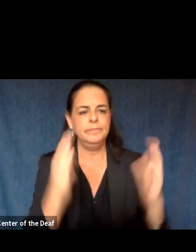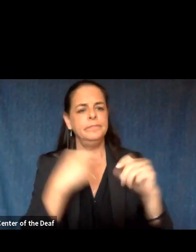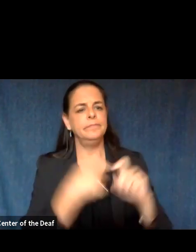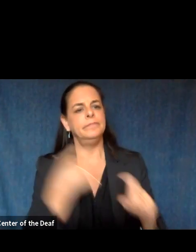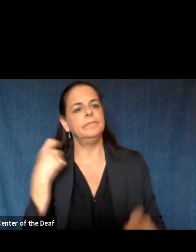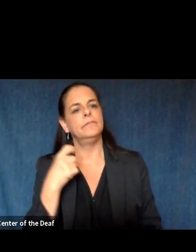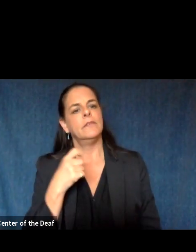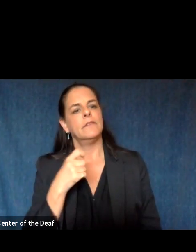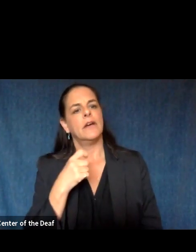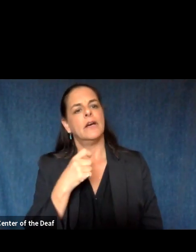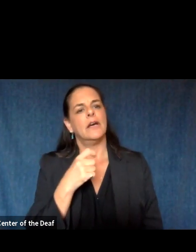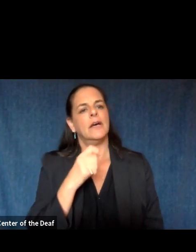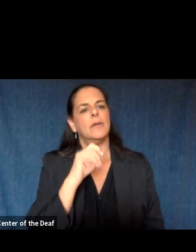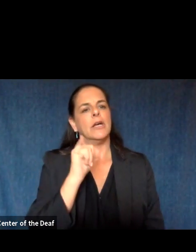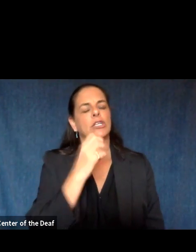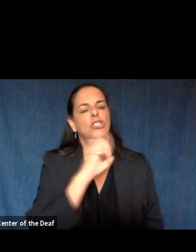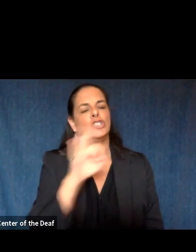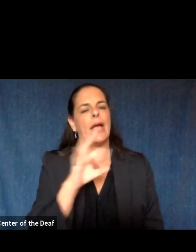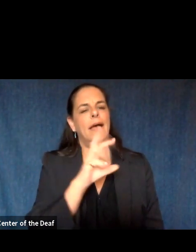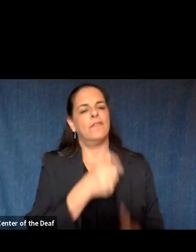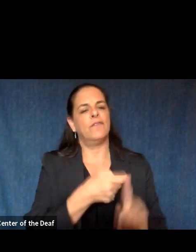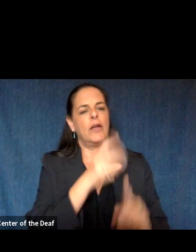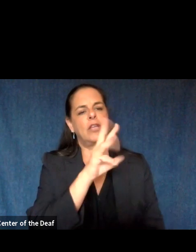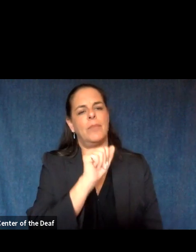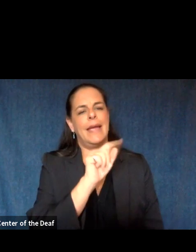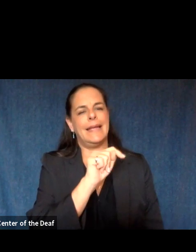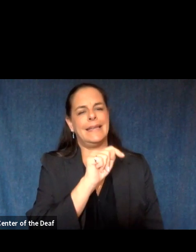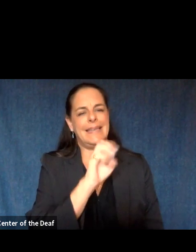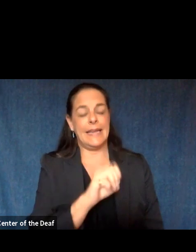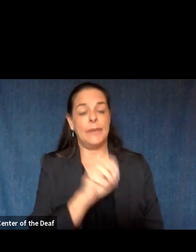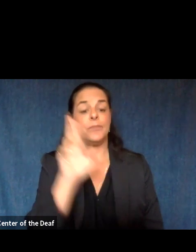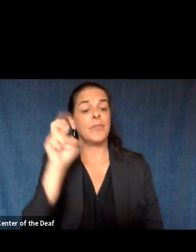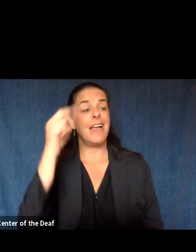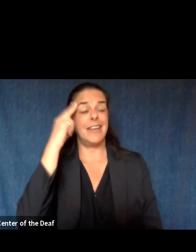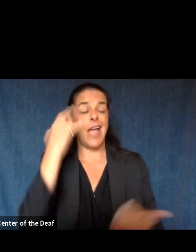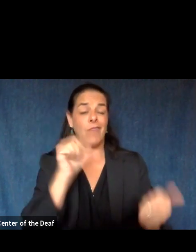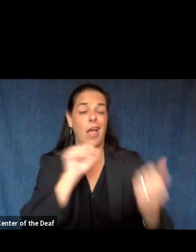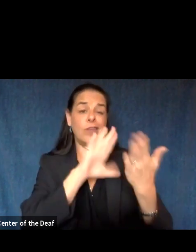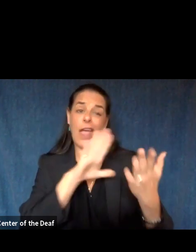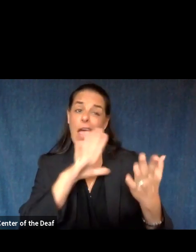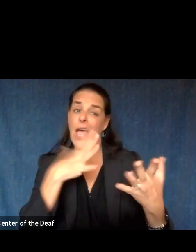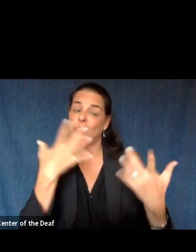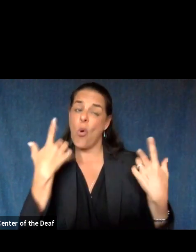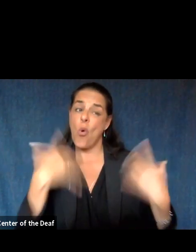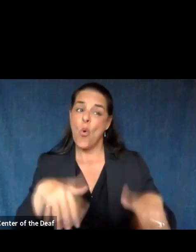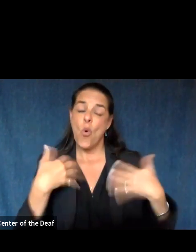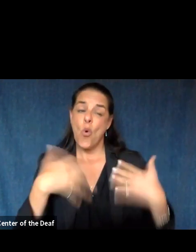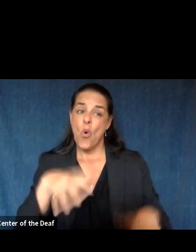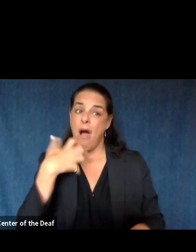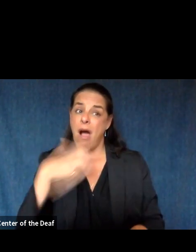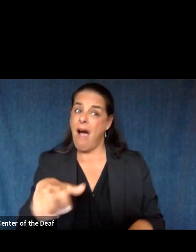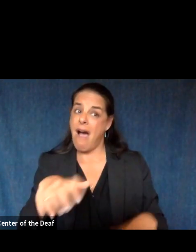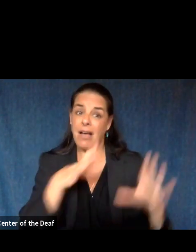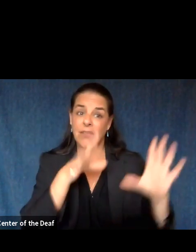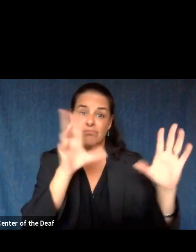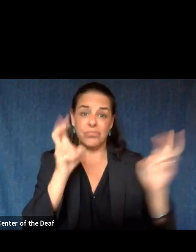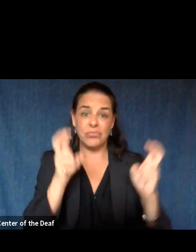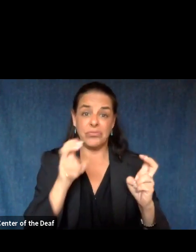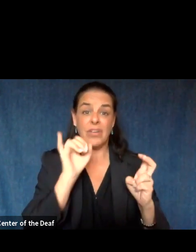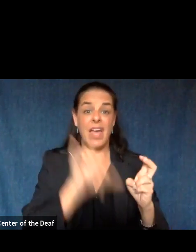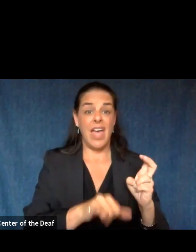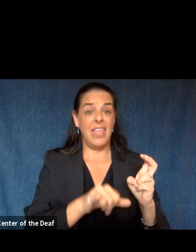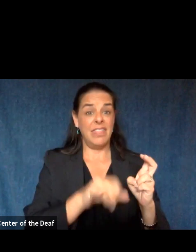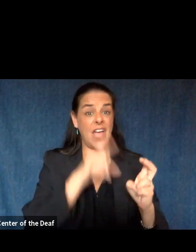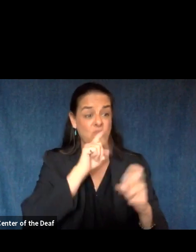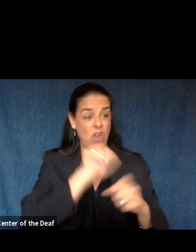with WATE, Nashville is facing a controversy over whether COVID-19 cases could actually be traced back to bars. Mm-hmm.